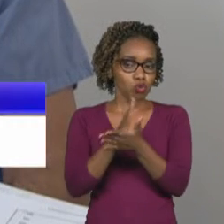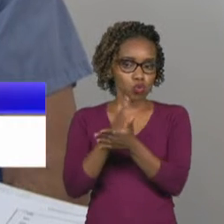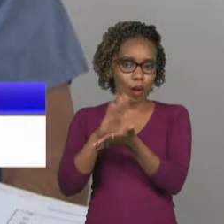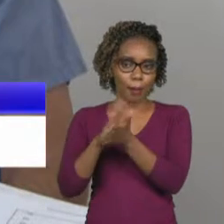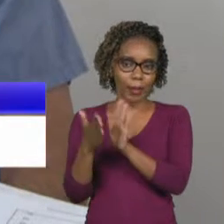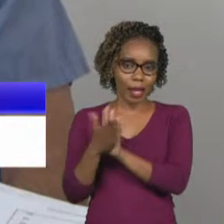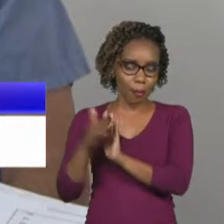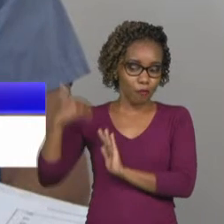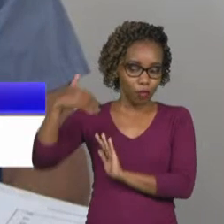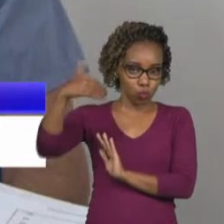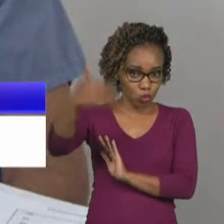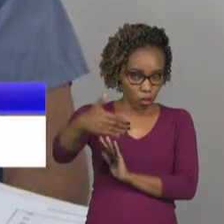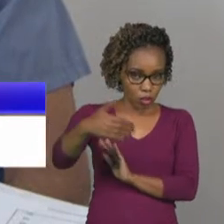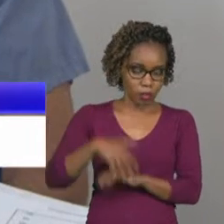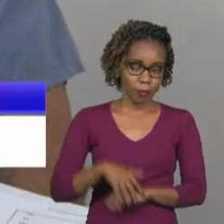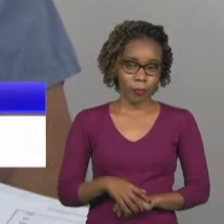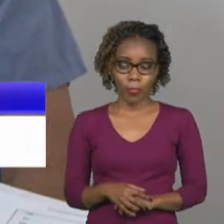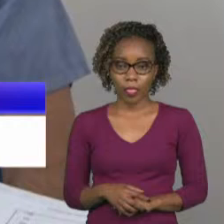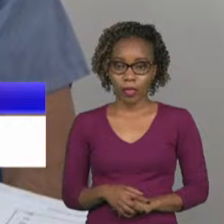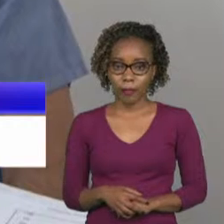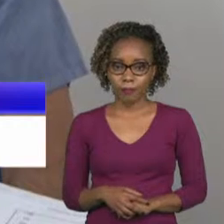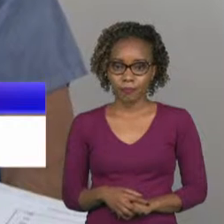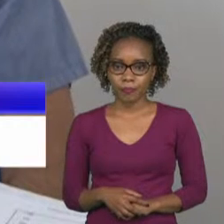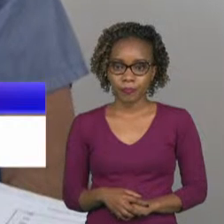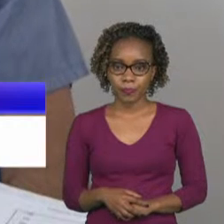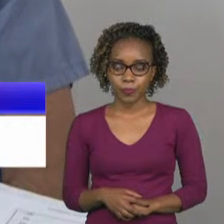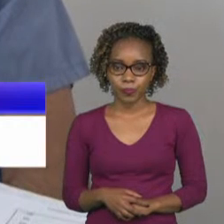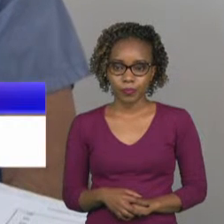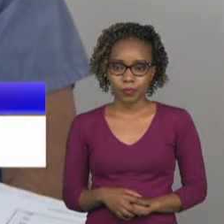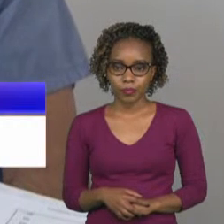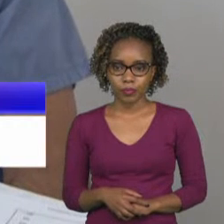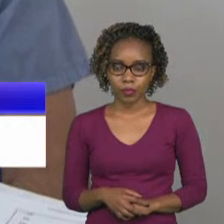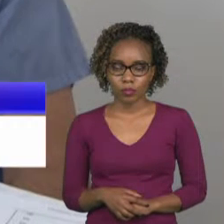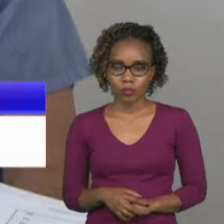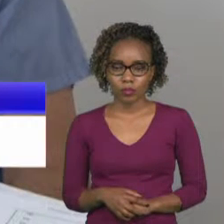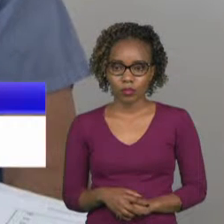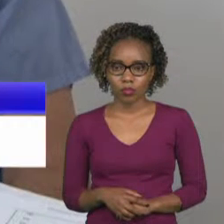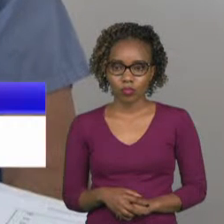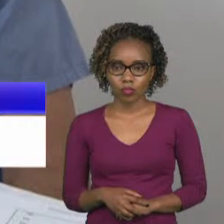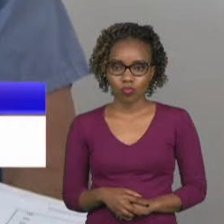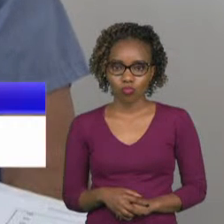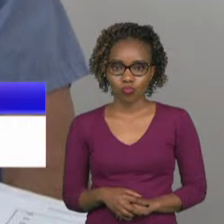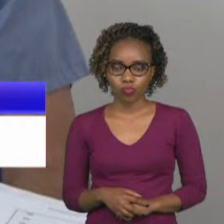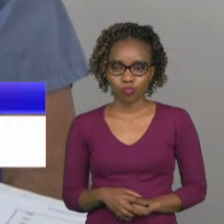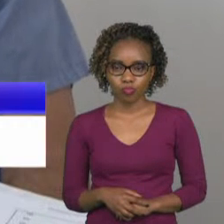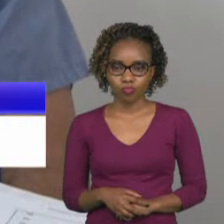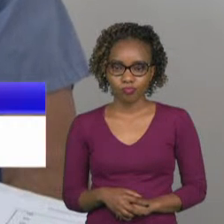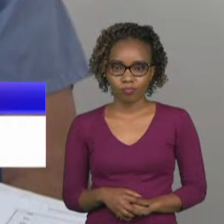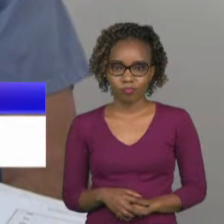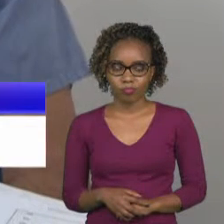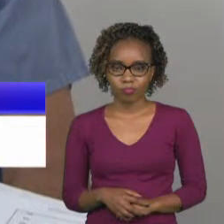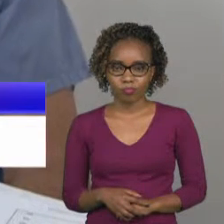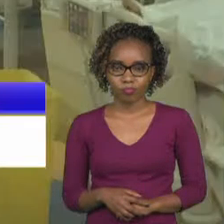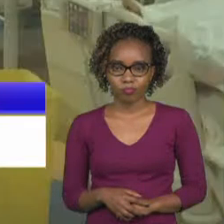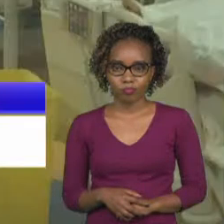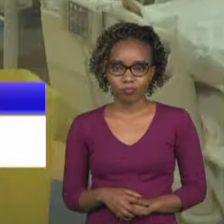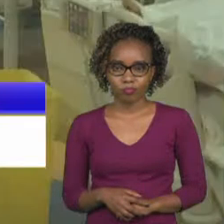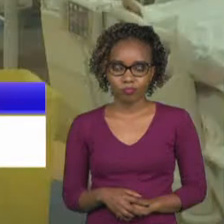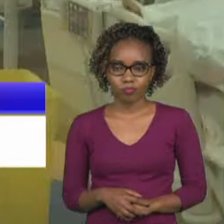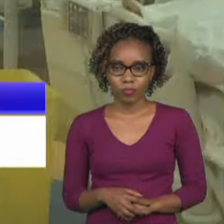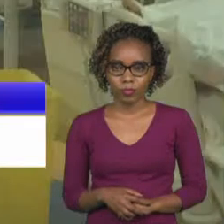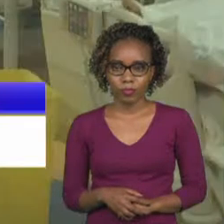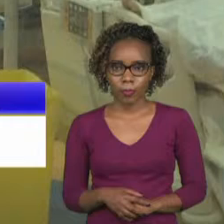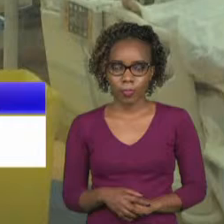very frequent. Alla quale noi non ci abitueremo mai, però di fatto è diventato frequentissimo.